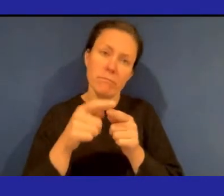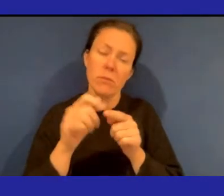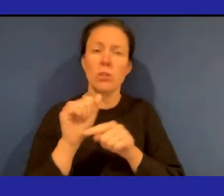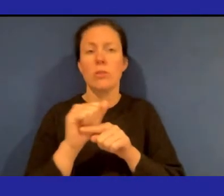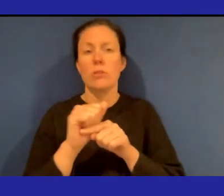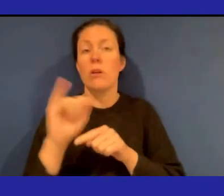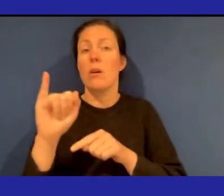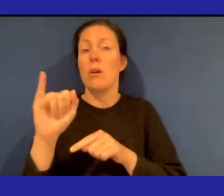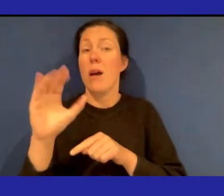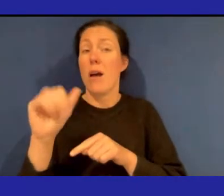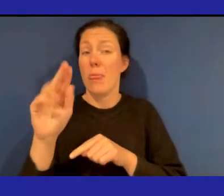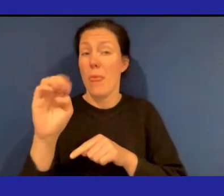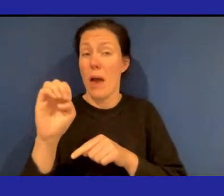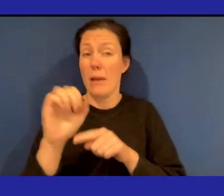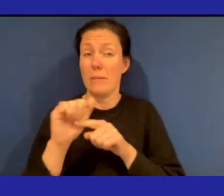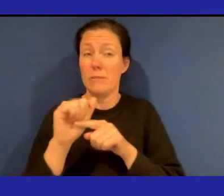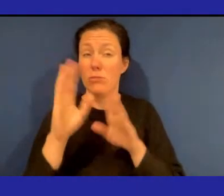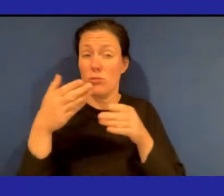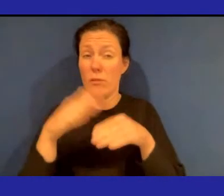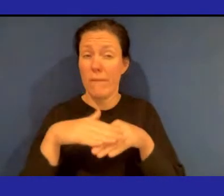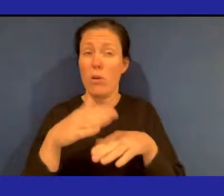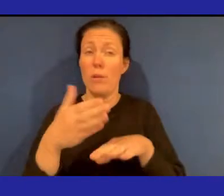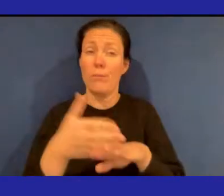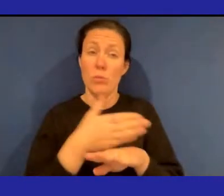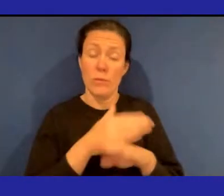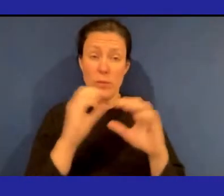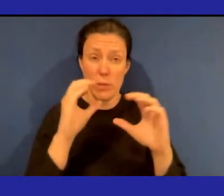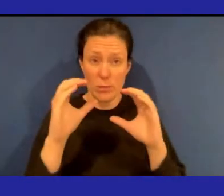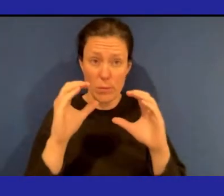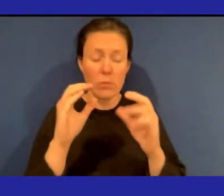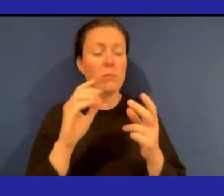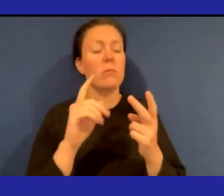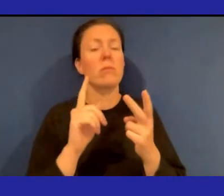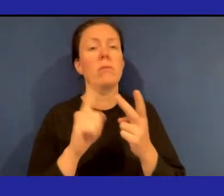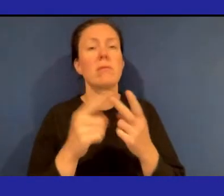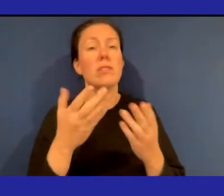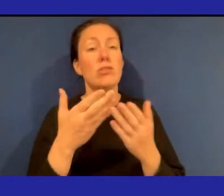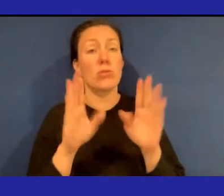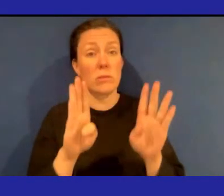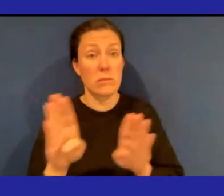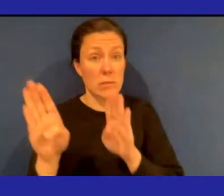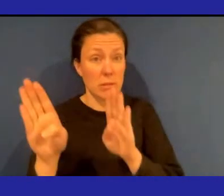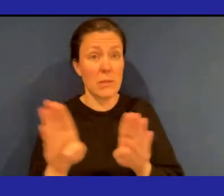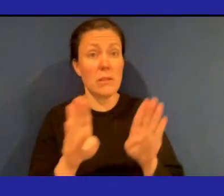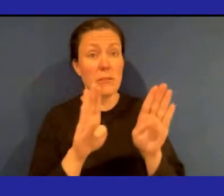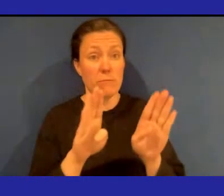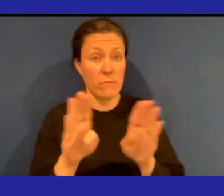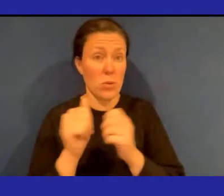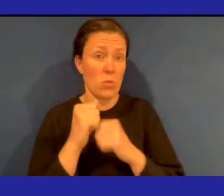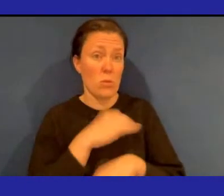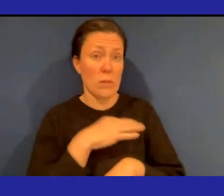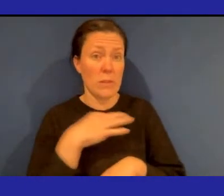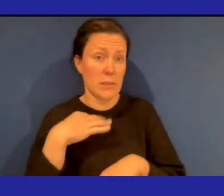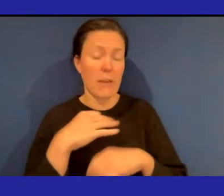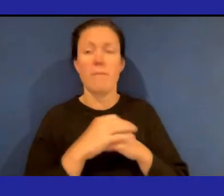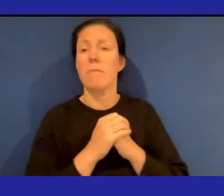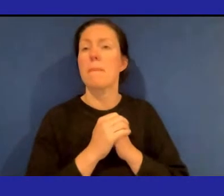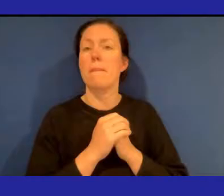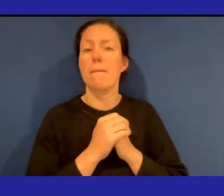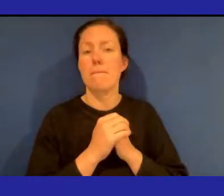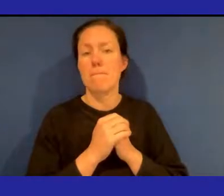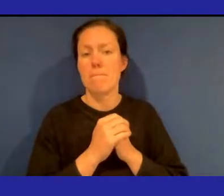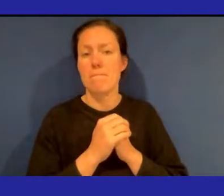training focuses on improving communication and service behaviors among our staff. We've